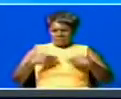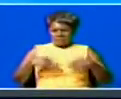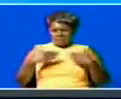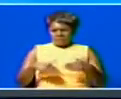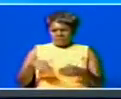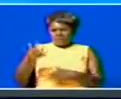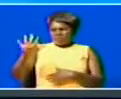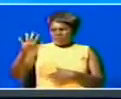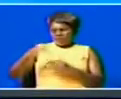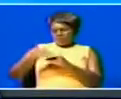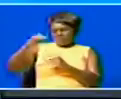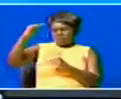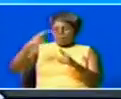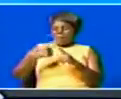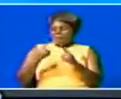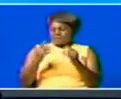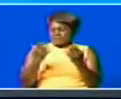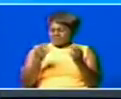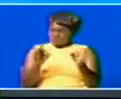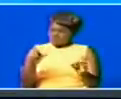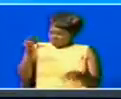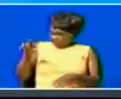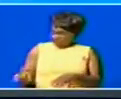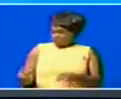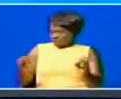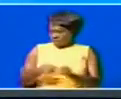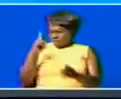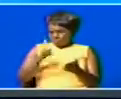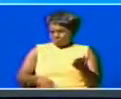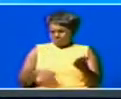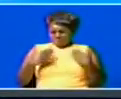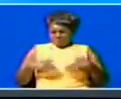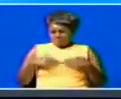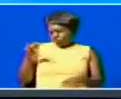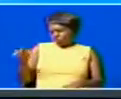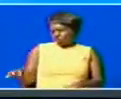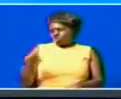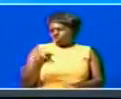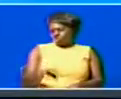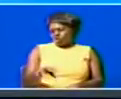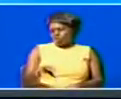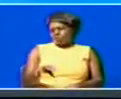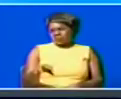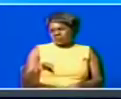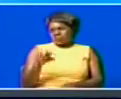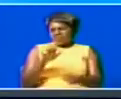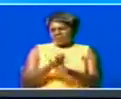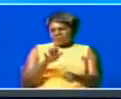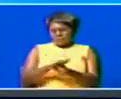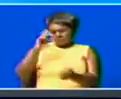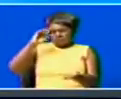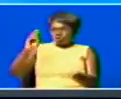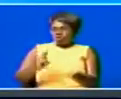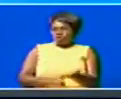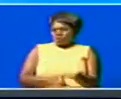at 5 feet tall. But what if you're not? Persons living with dwarfism are increasingly getting the